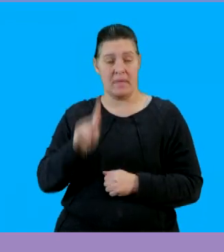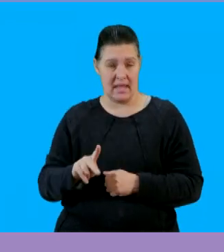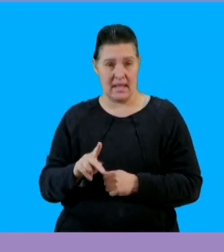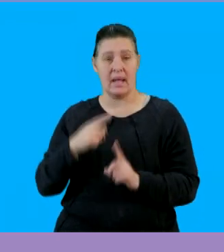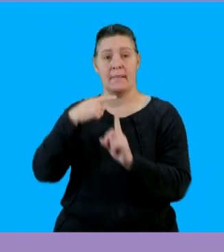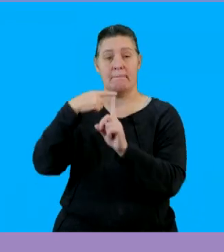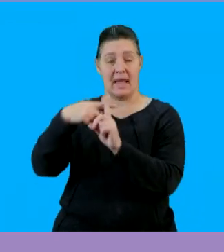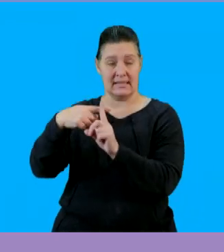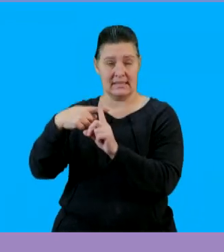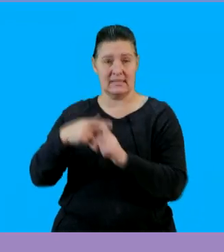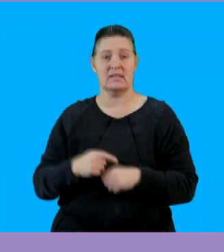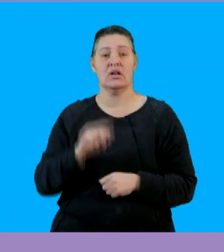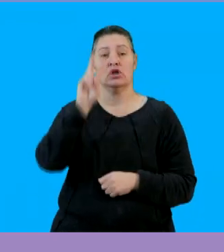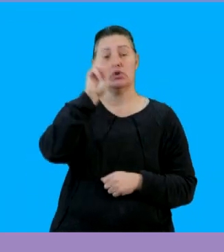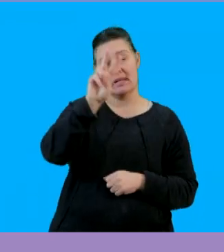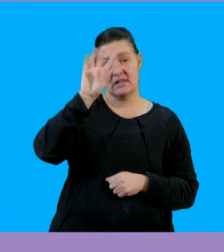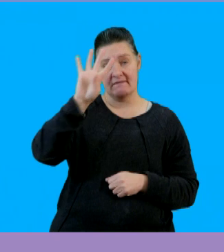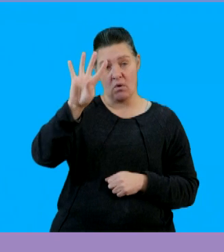4p plus